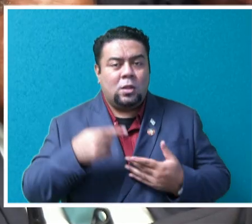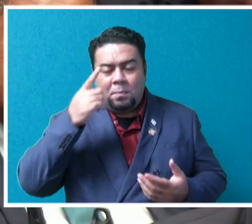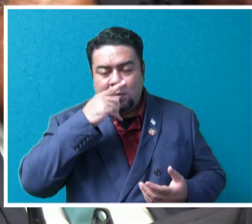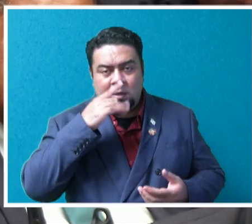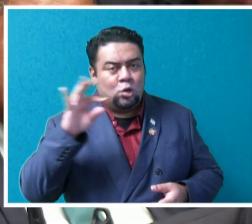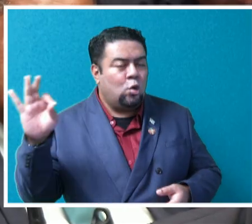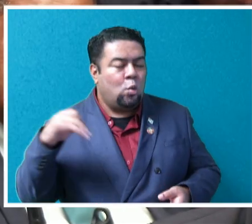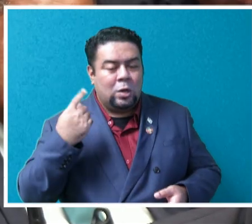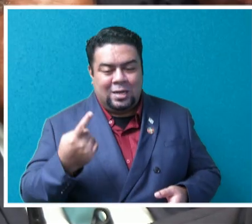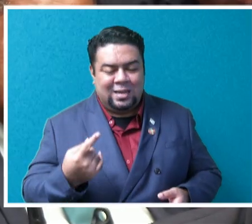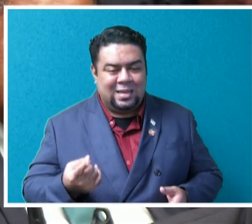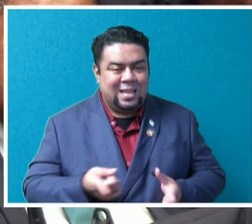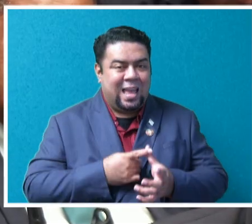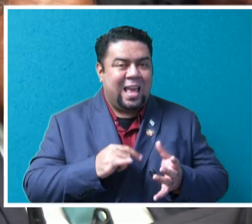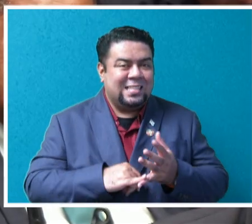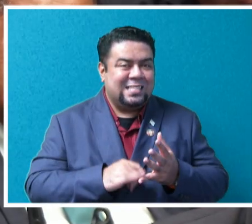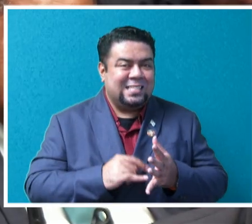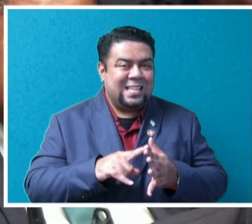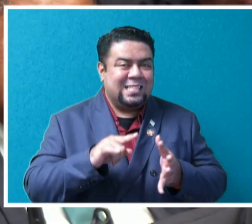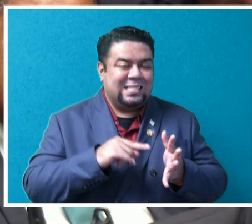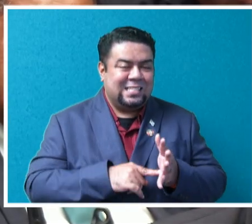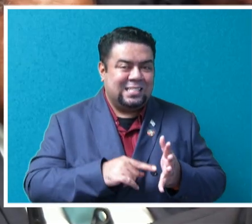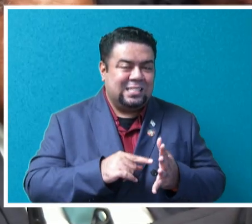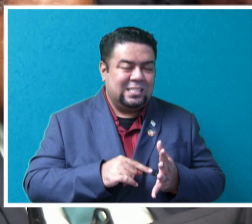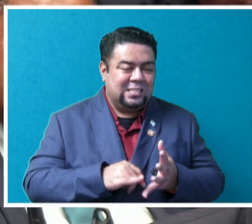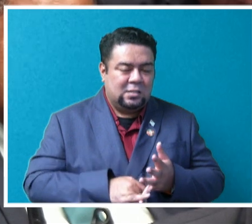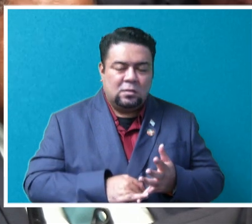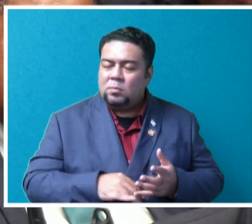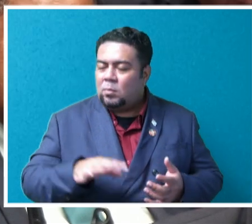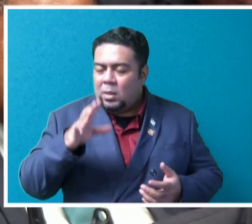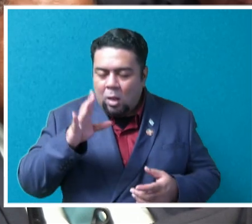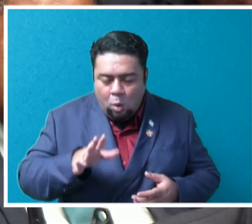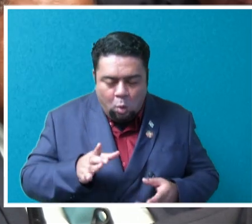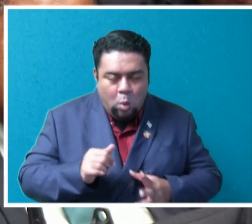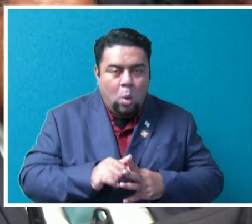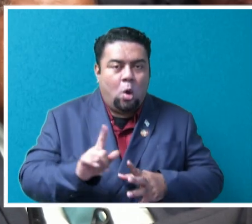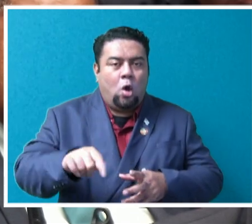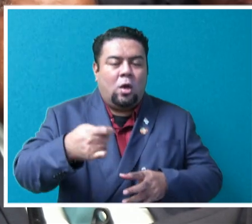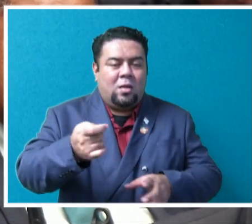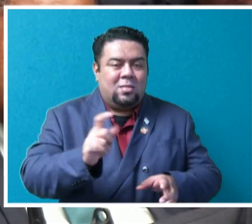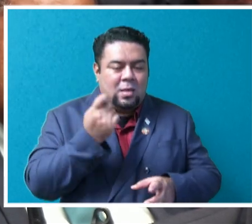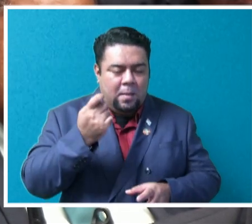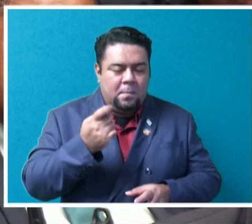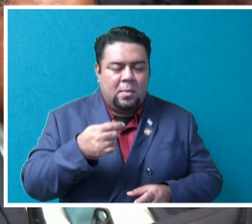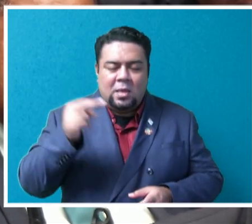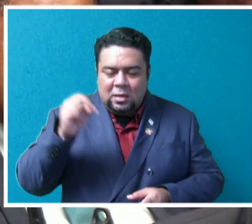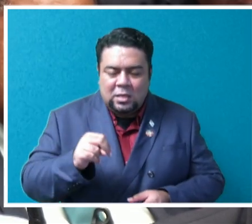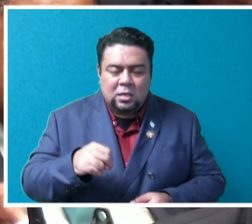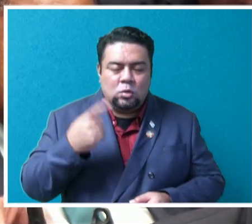only assets. Long-term empowerment also requires investment in